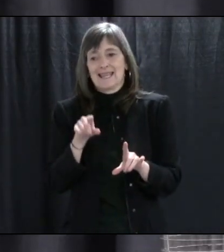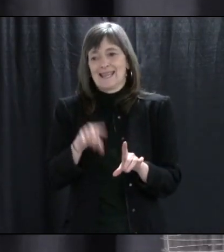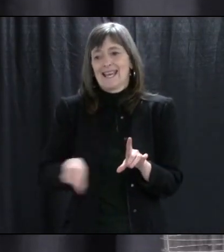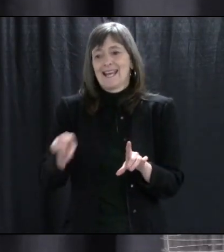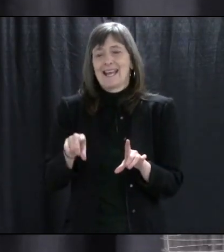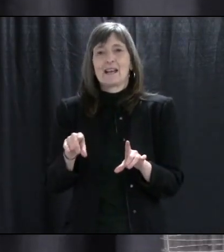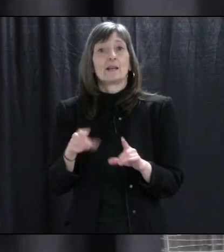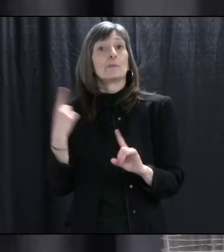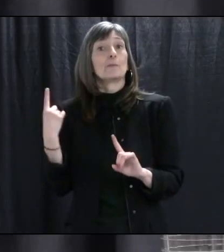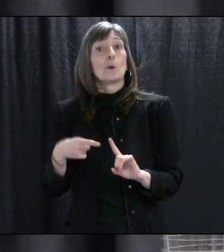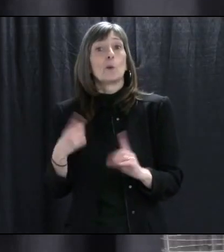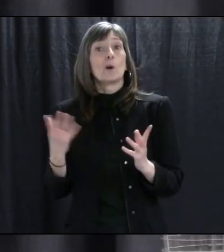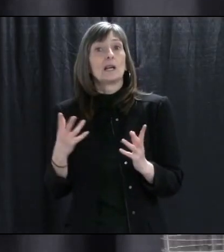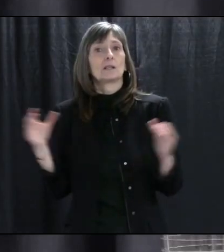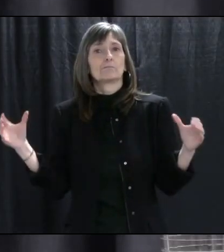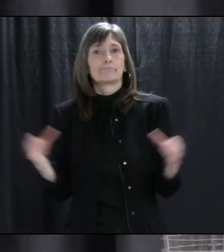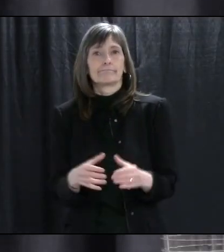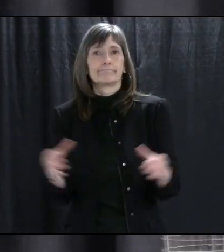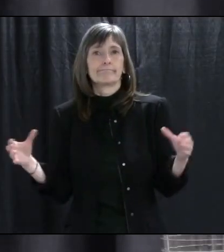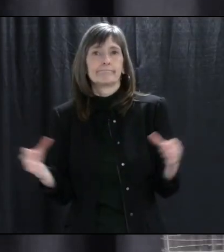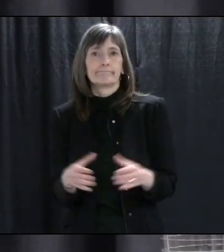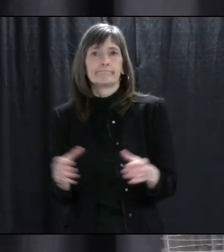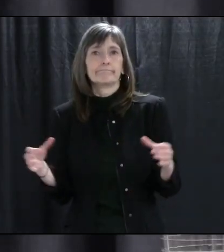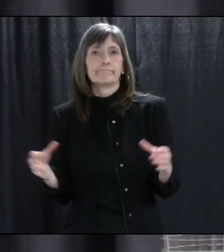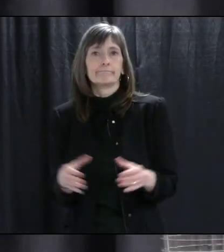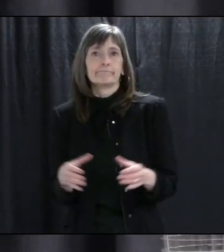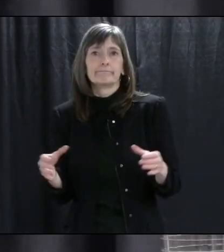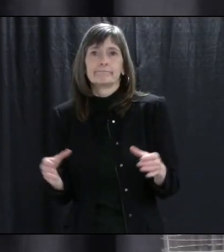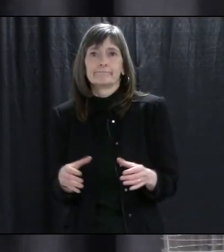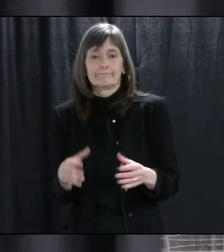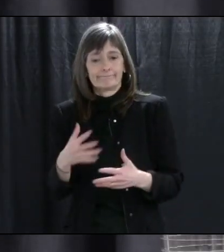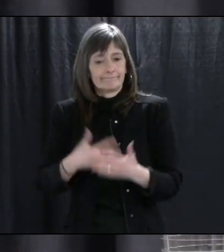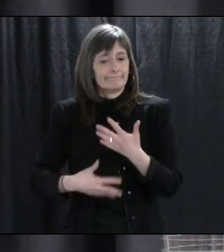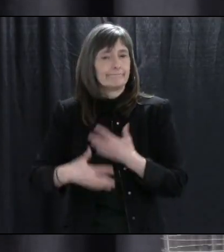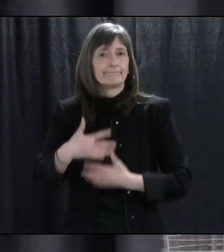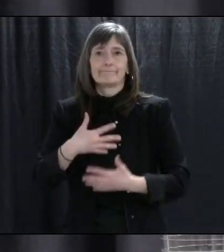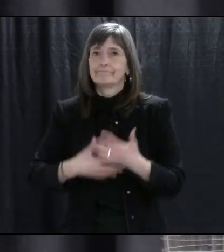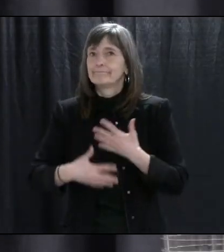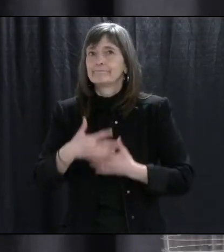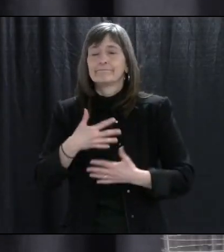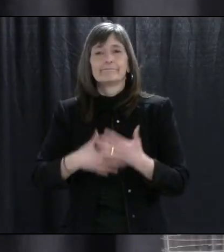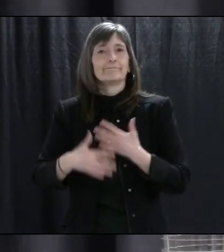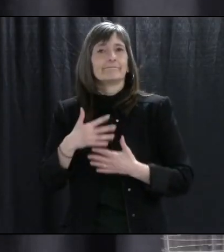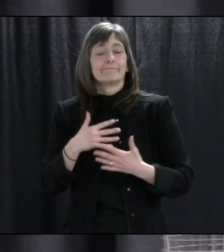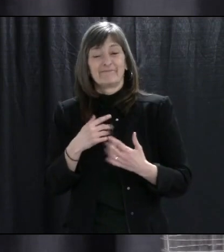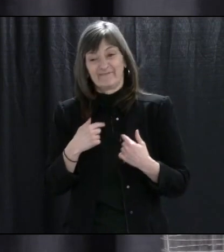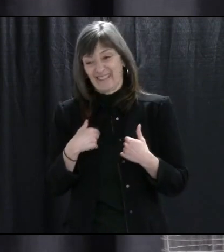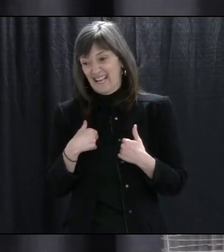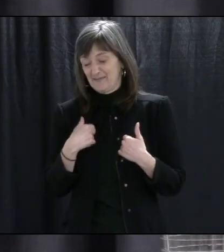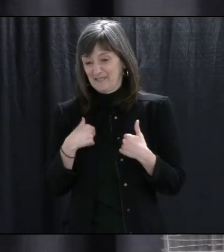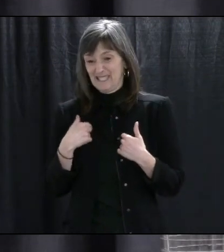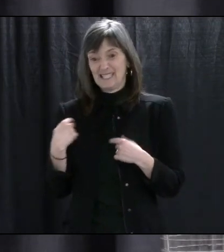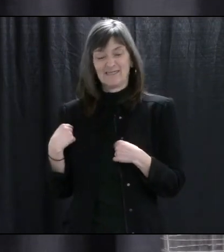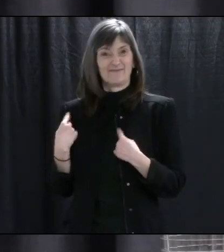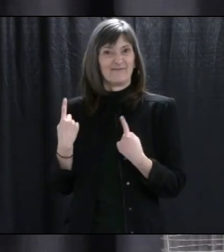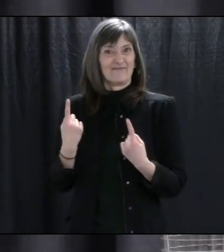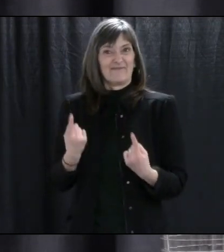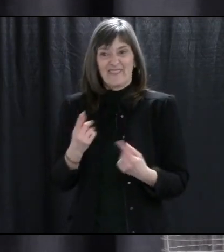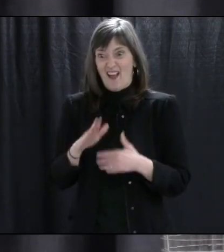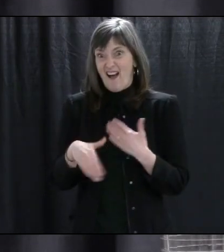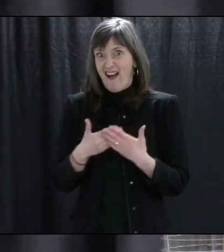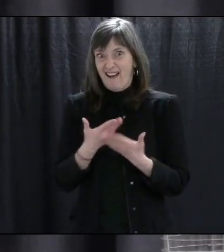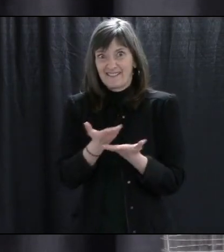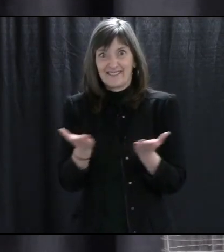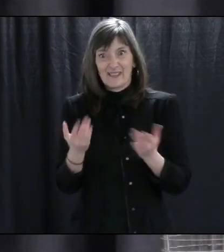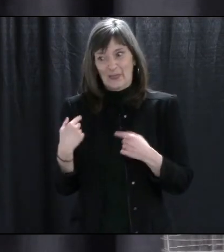around gatherings of people. And we all have, over the last 3 weeks, gone to some great lengths to